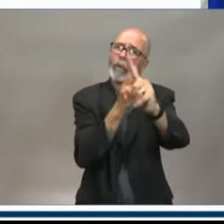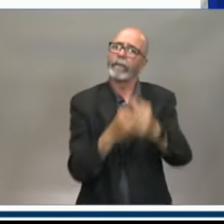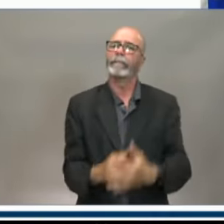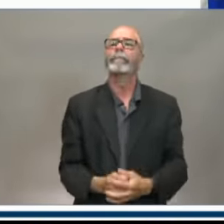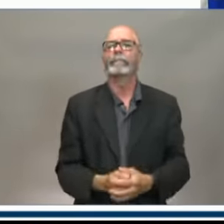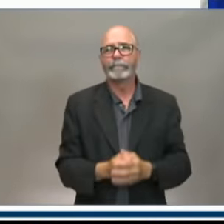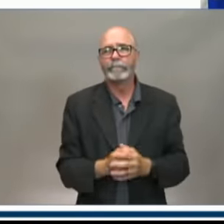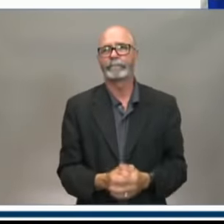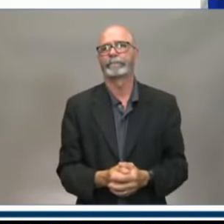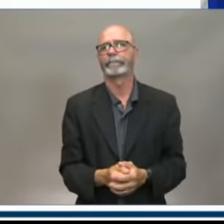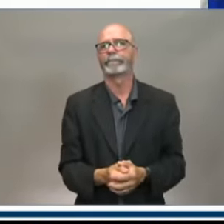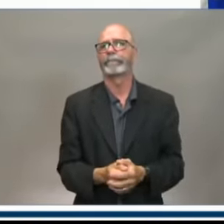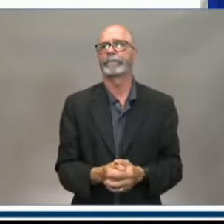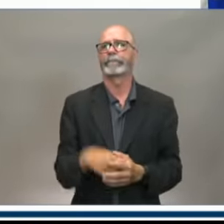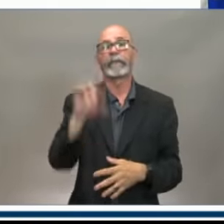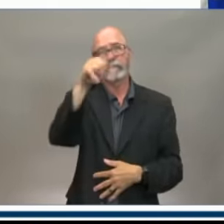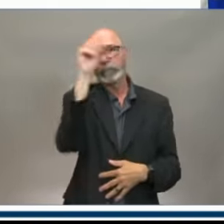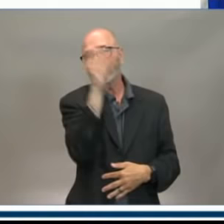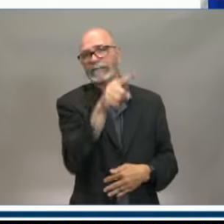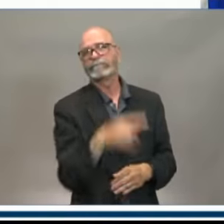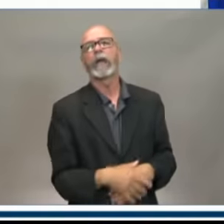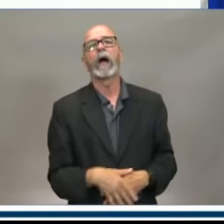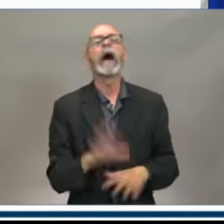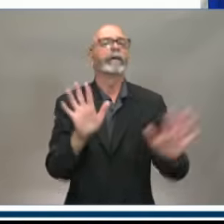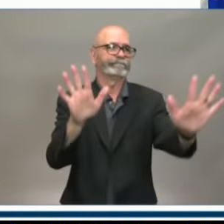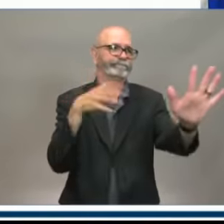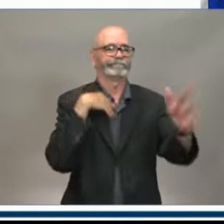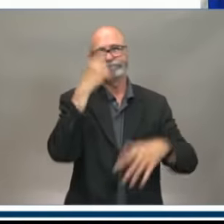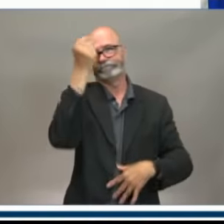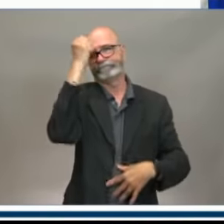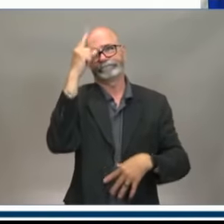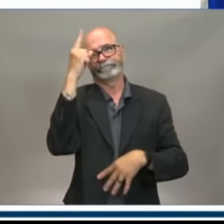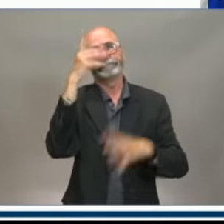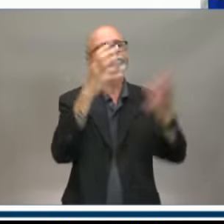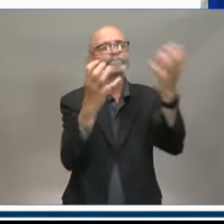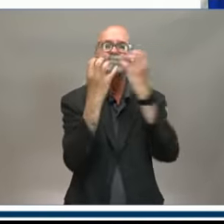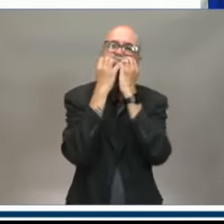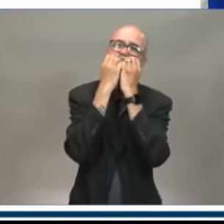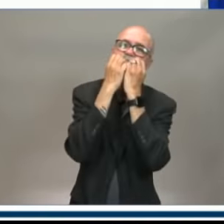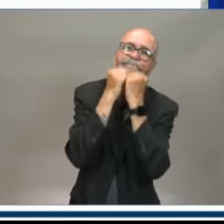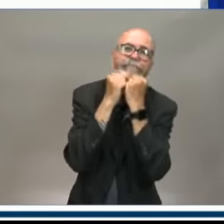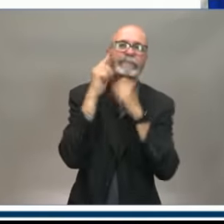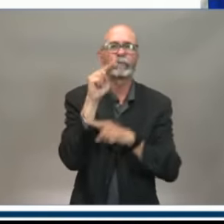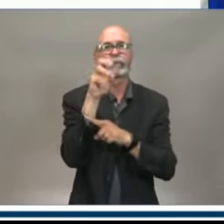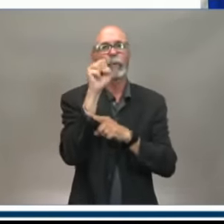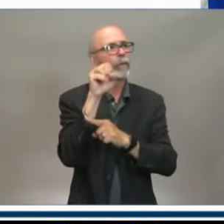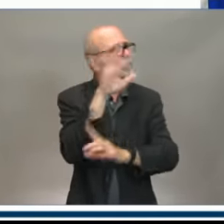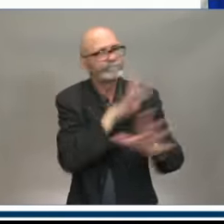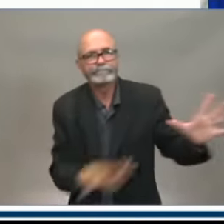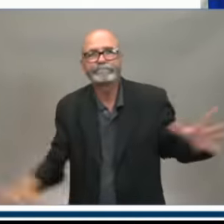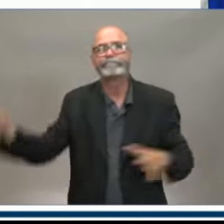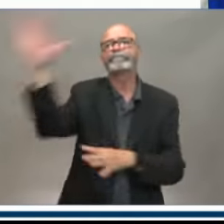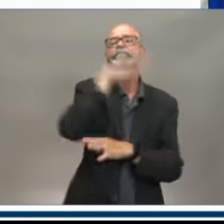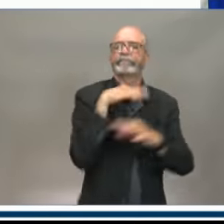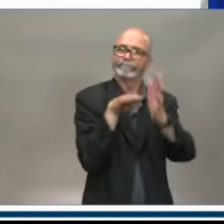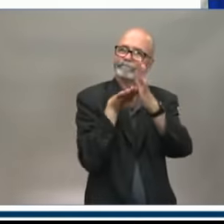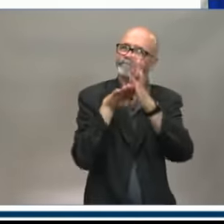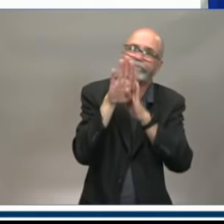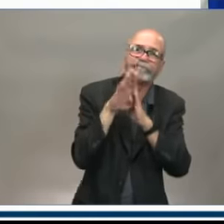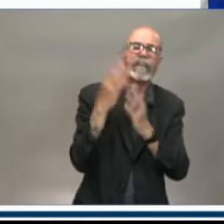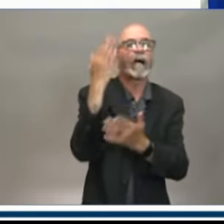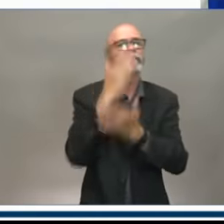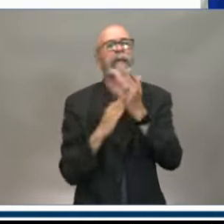Premier, I appreciate your passion for the growth in the province, but the fact of the matter is there are some counties in particular that